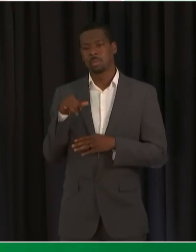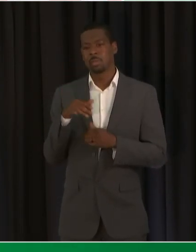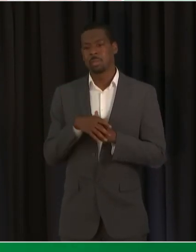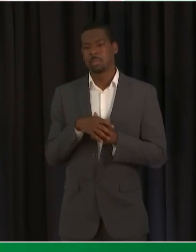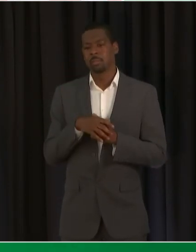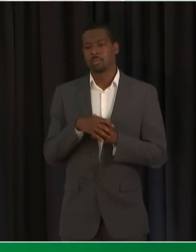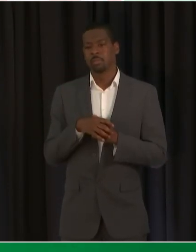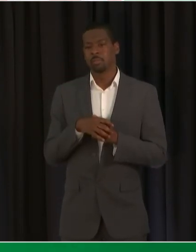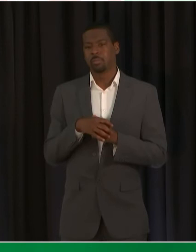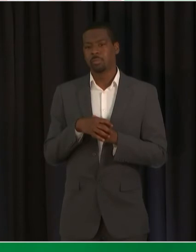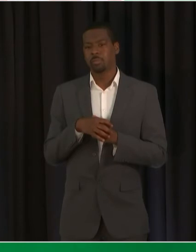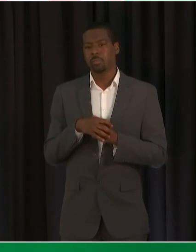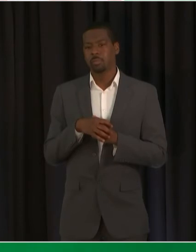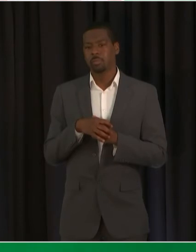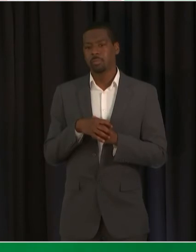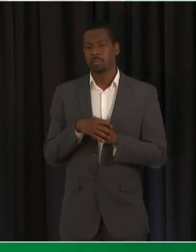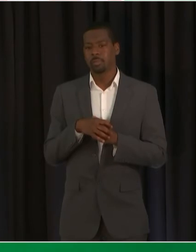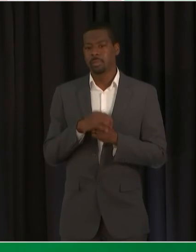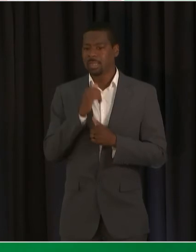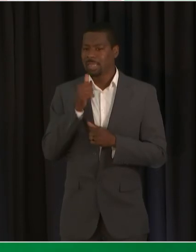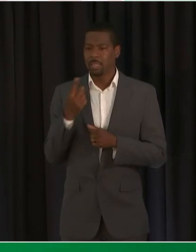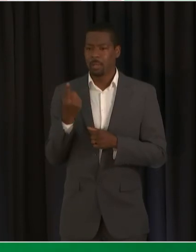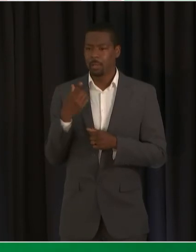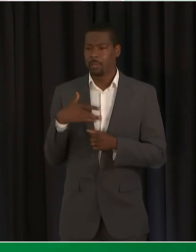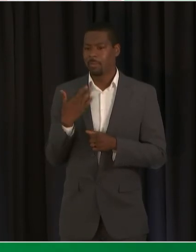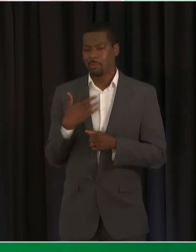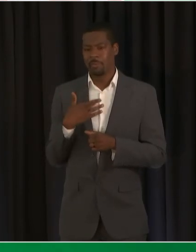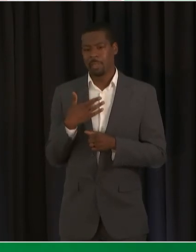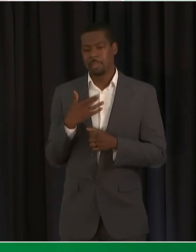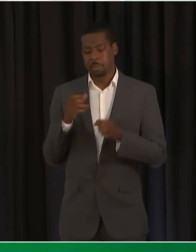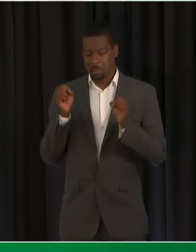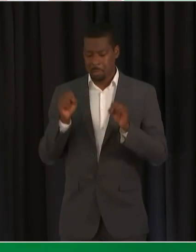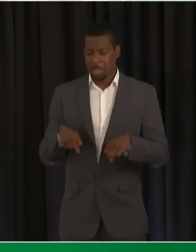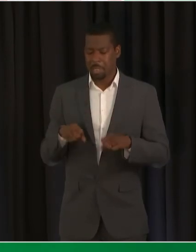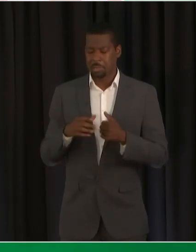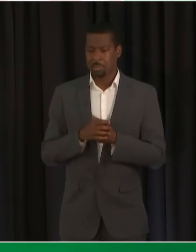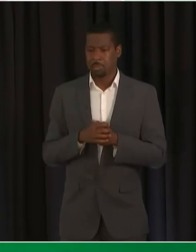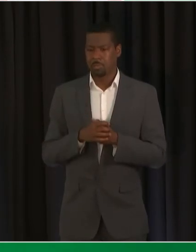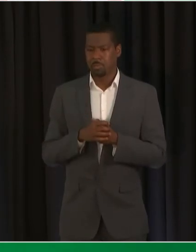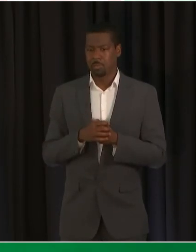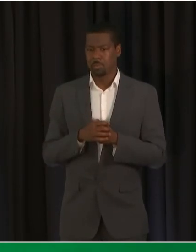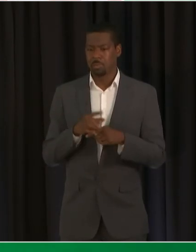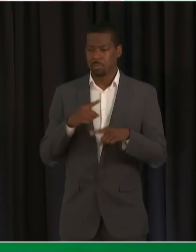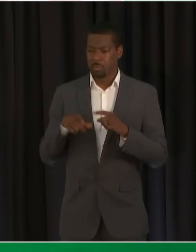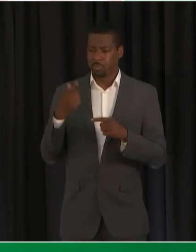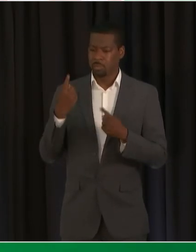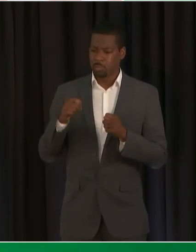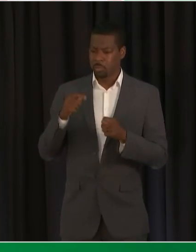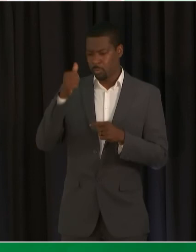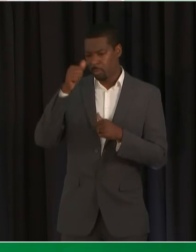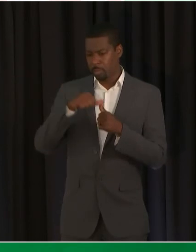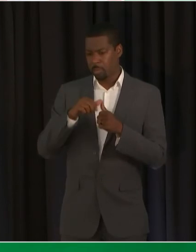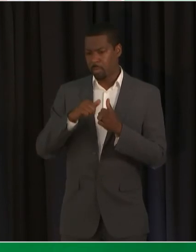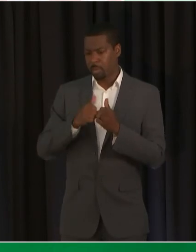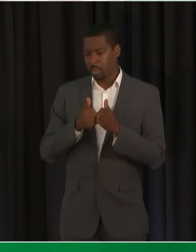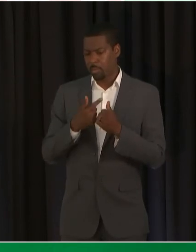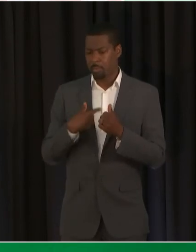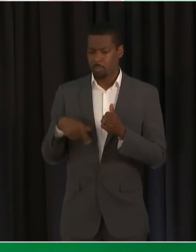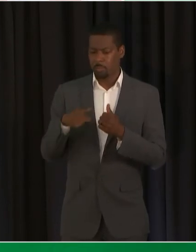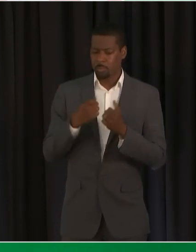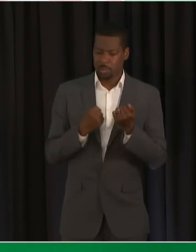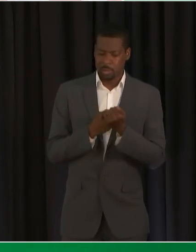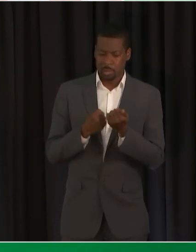that it doesn't always feel feasible, which is why we are trying to be extremely thoughtful about the types of support we're putting